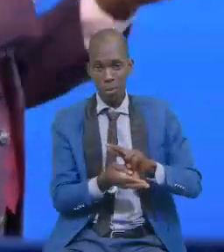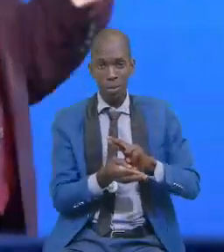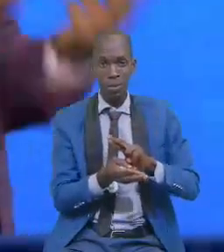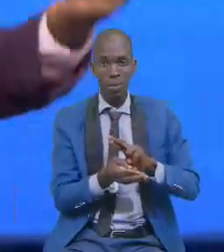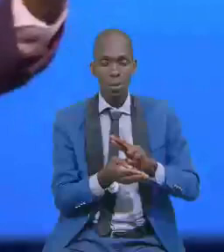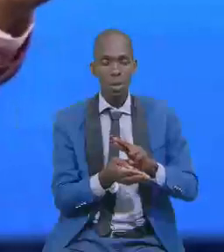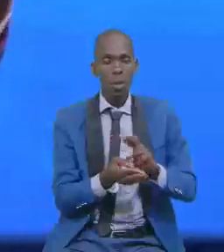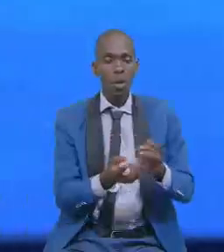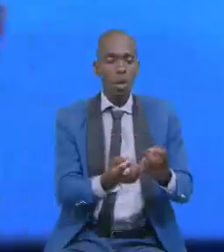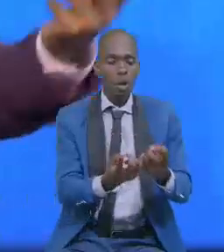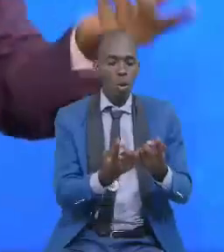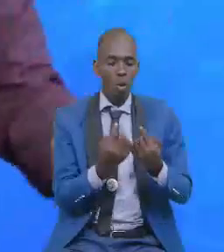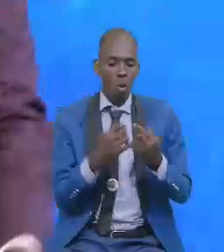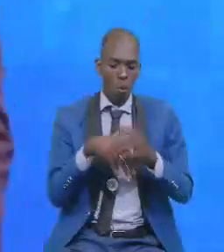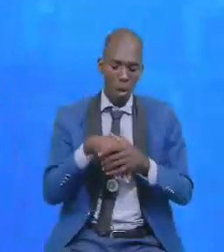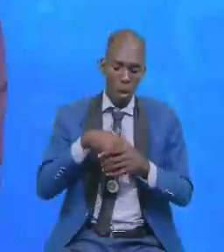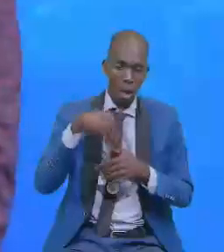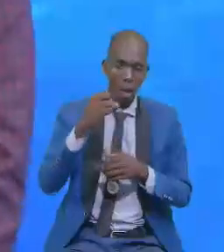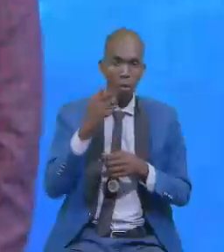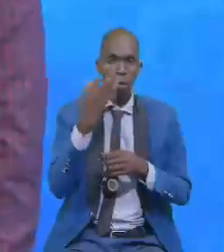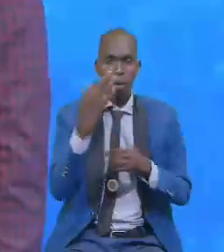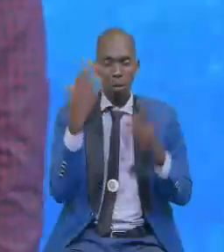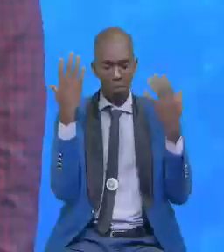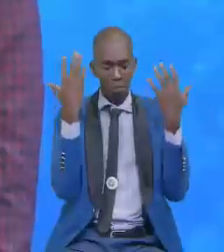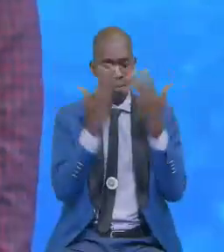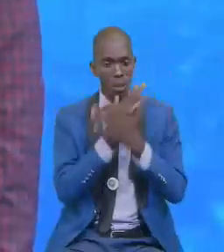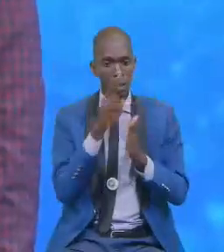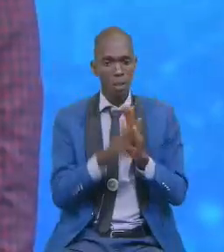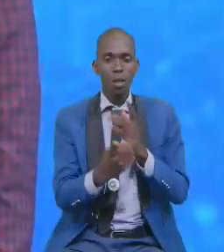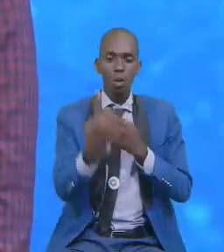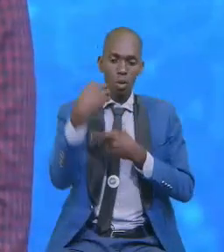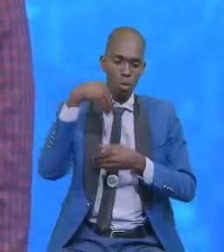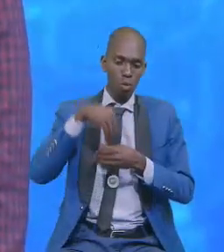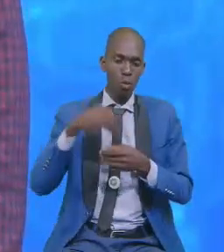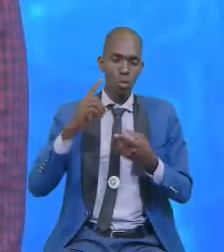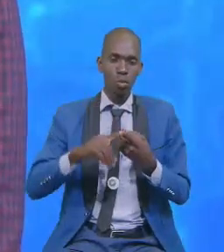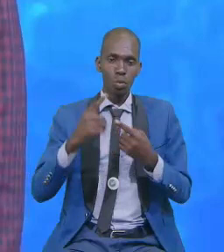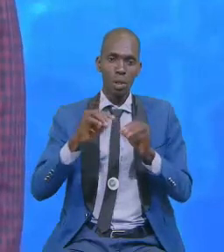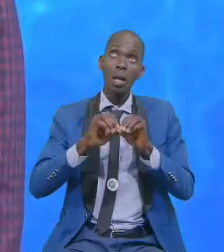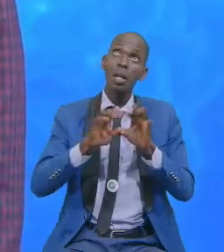come out of darkness, come into the light.